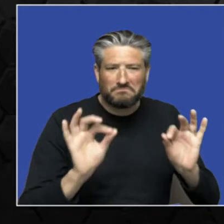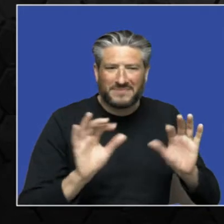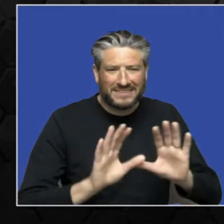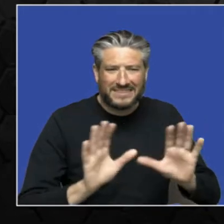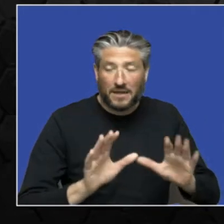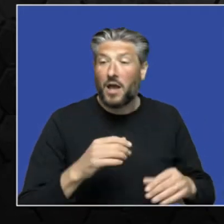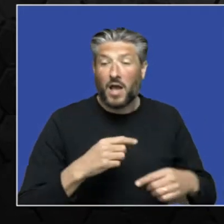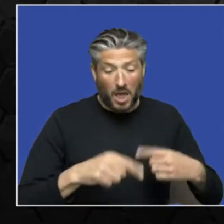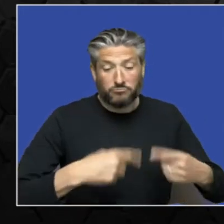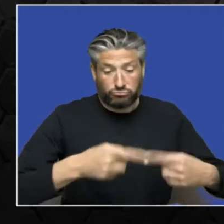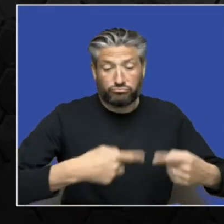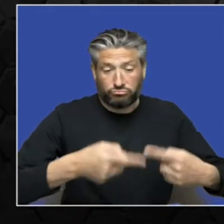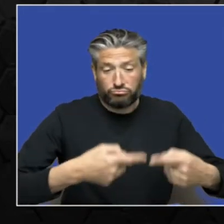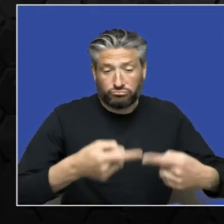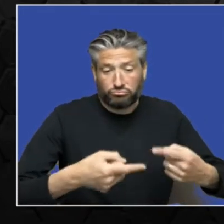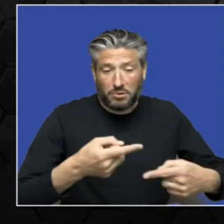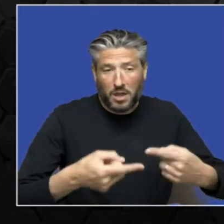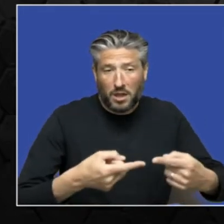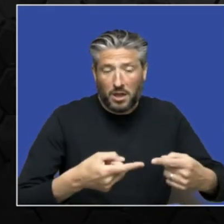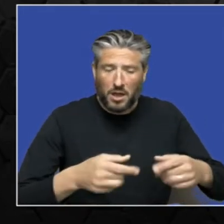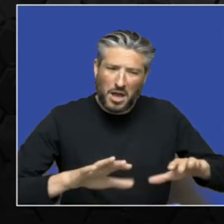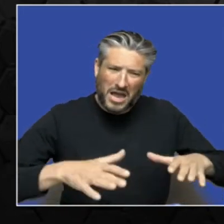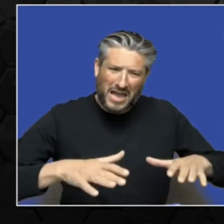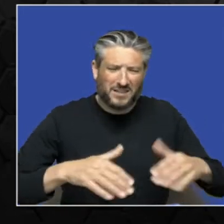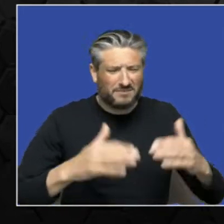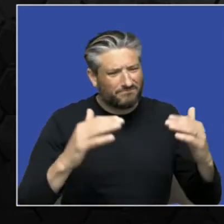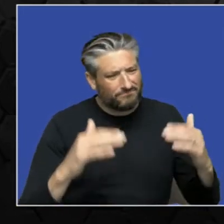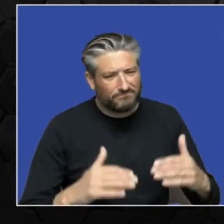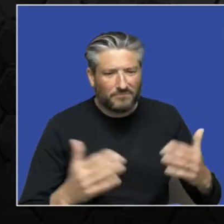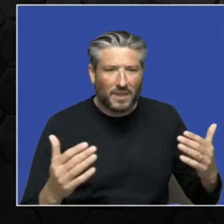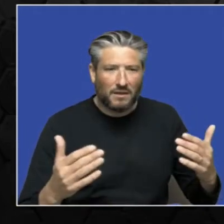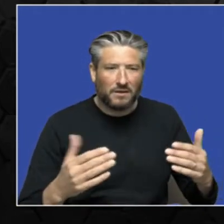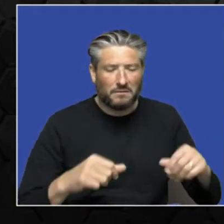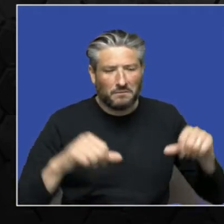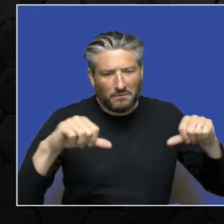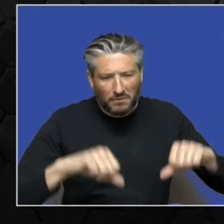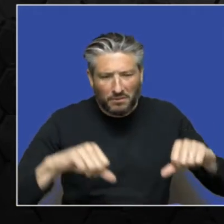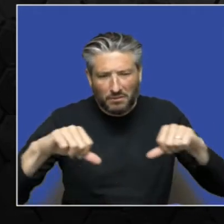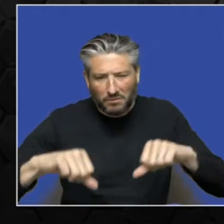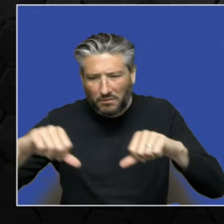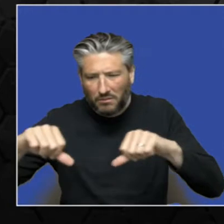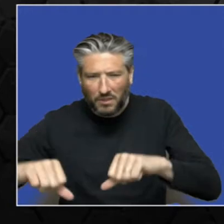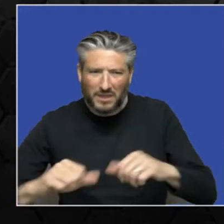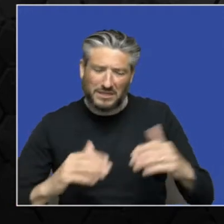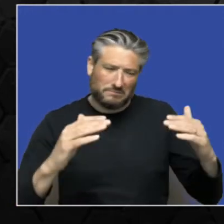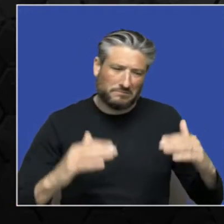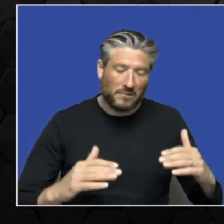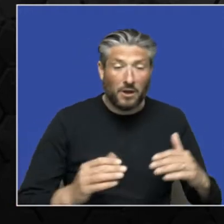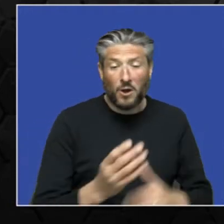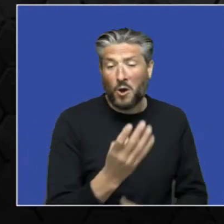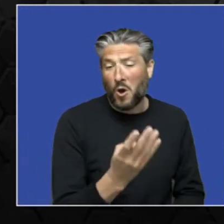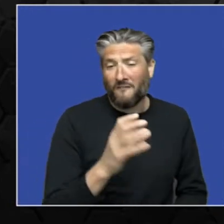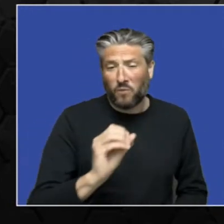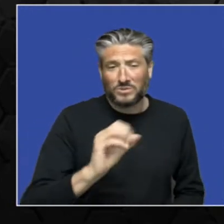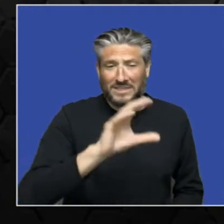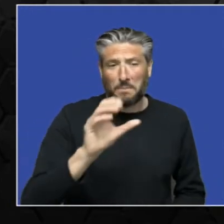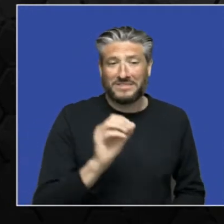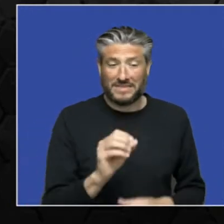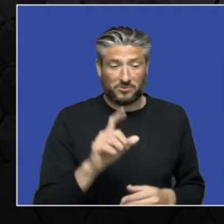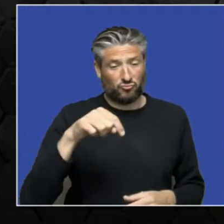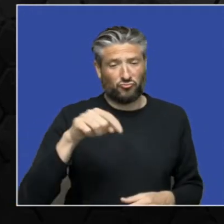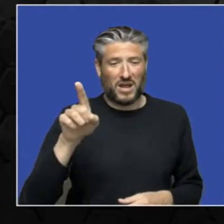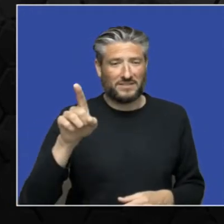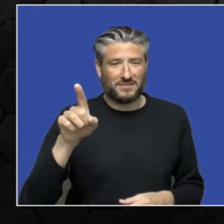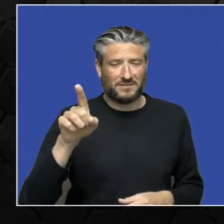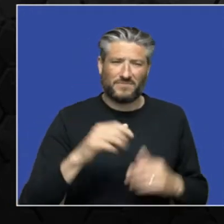the accuracy is quite low at only around 40%. So this might not be an option